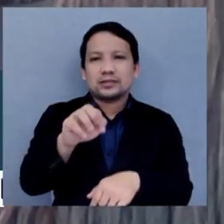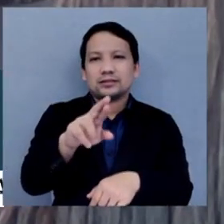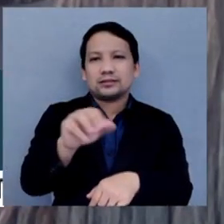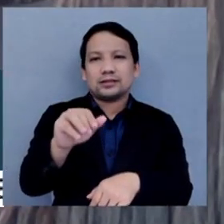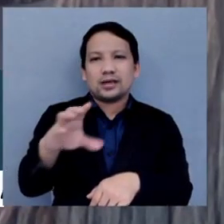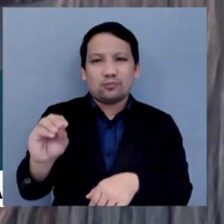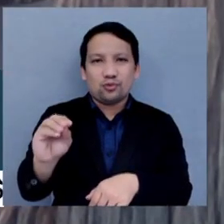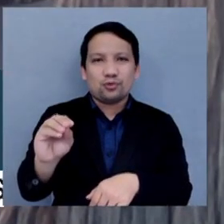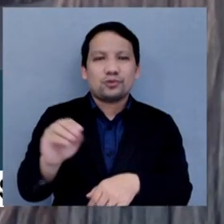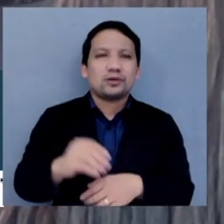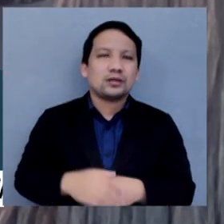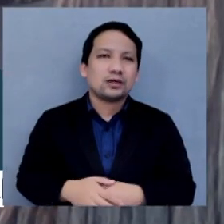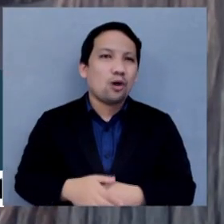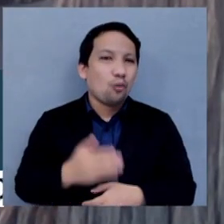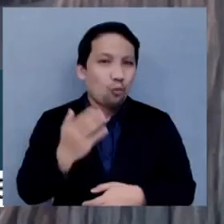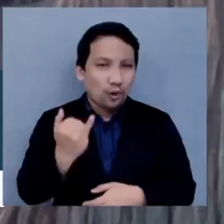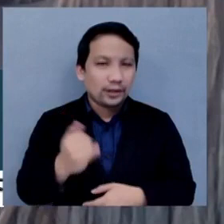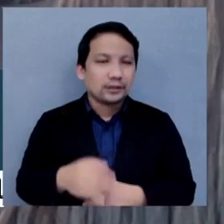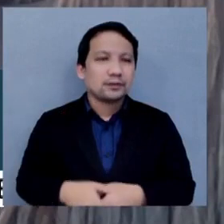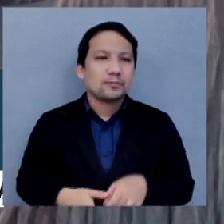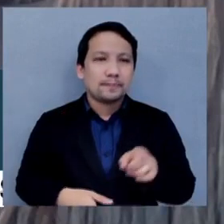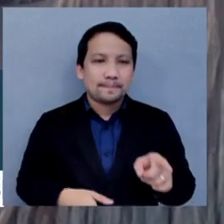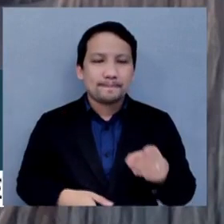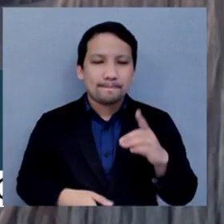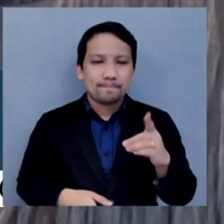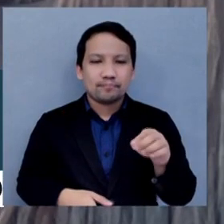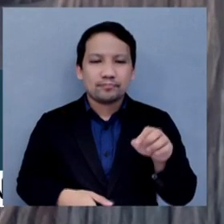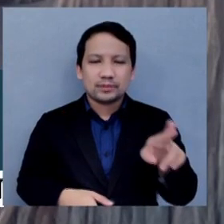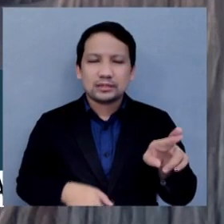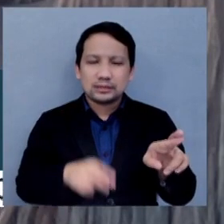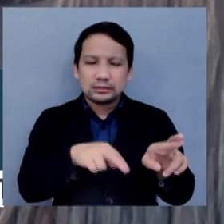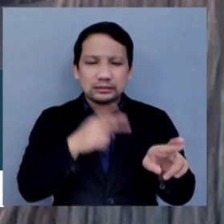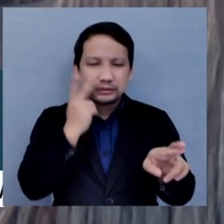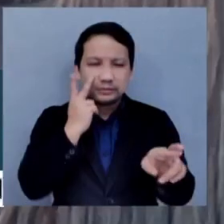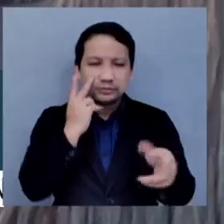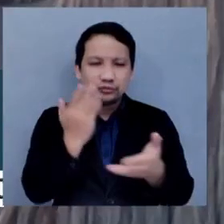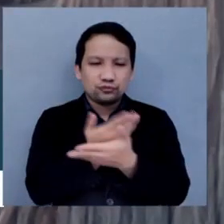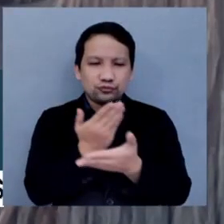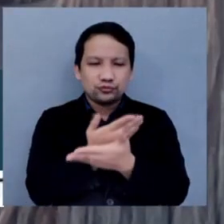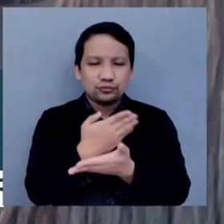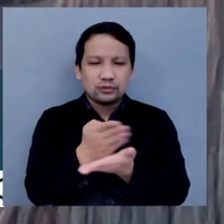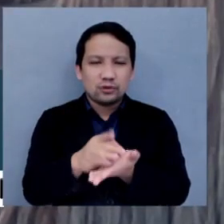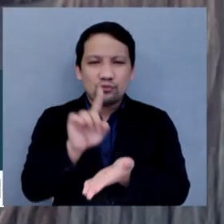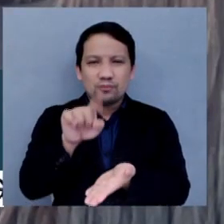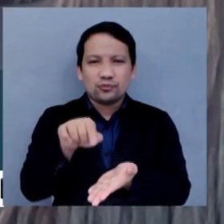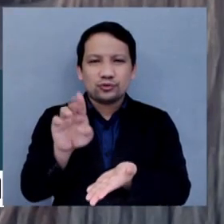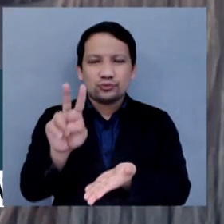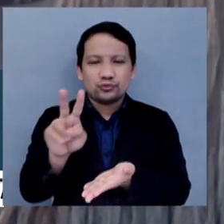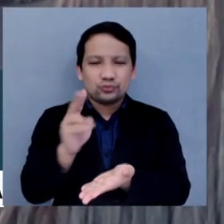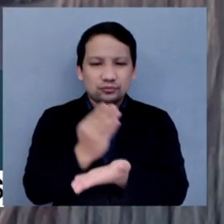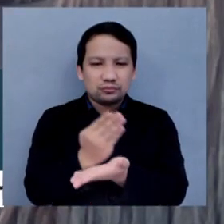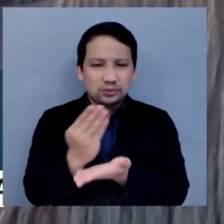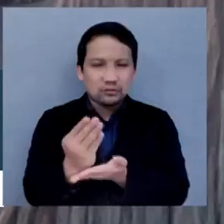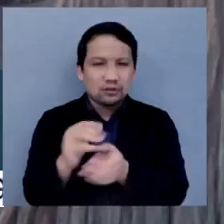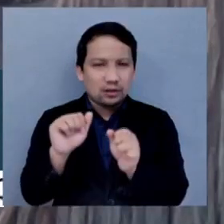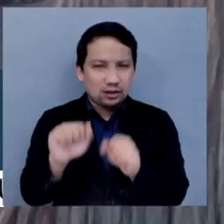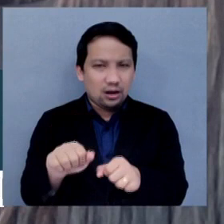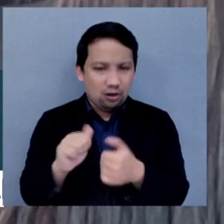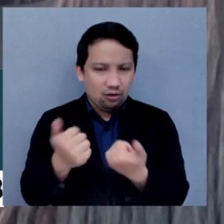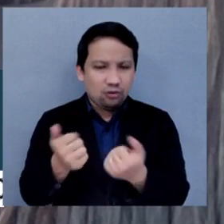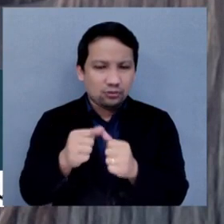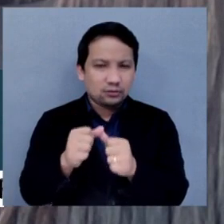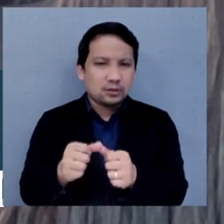the reason why the Department of Transportation is looking into this new budget of 1.2 billion pesos and how they could ease